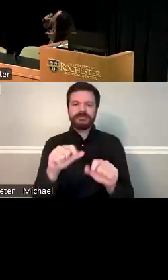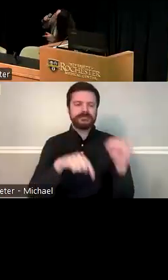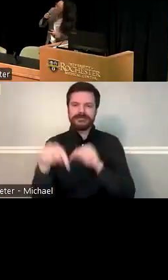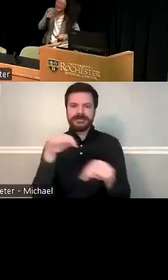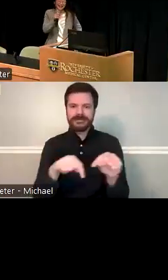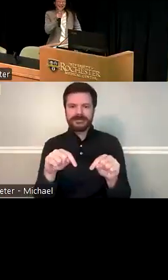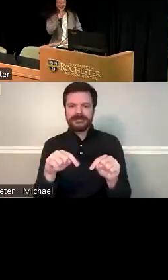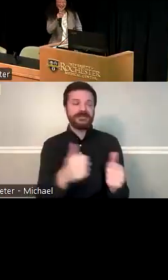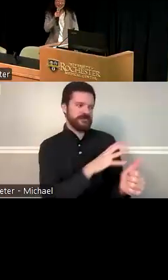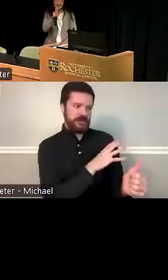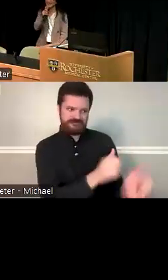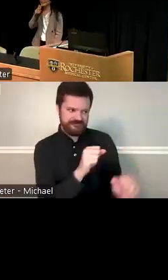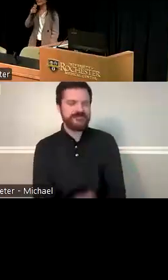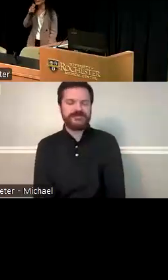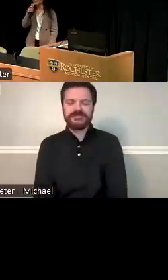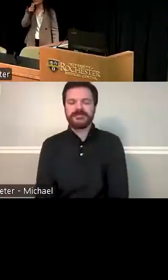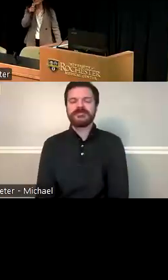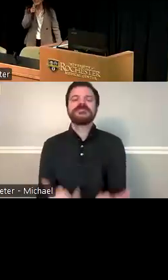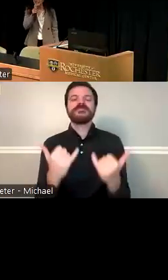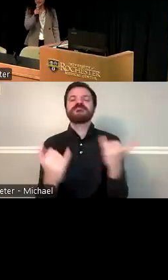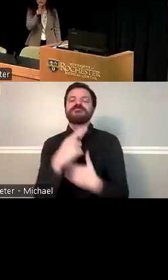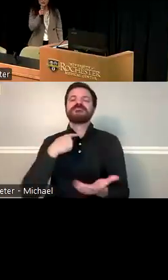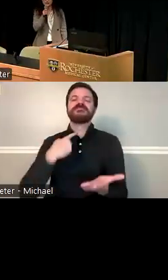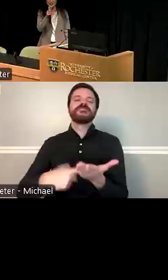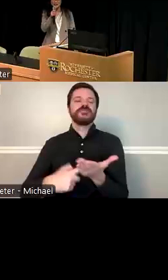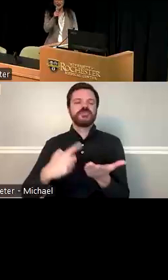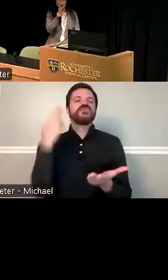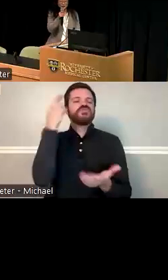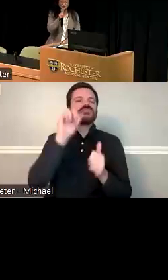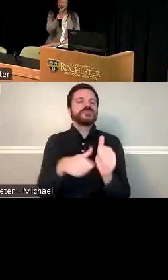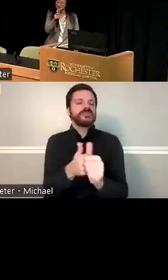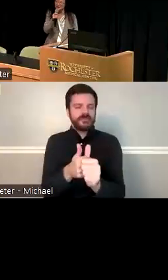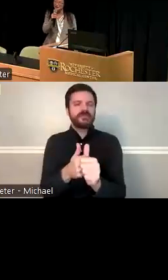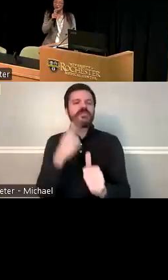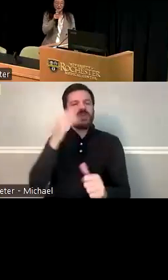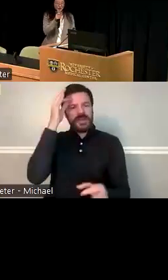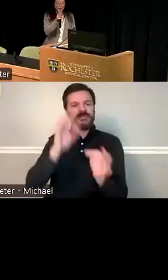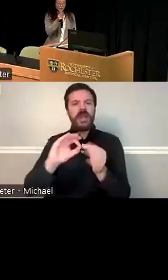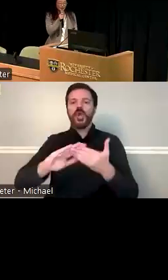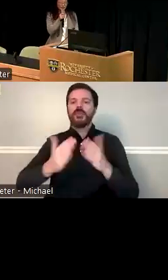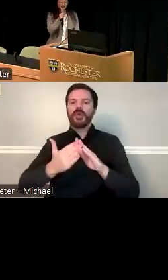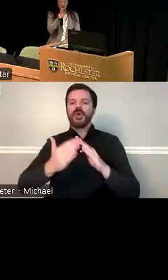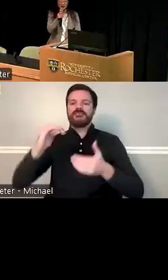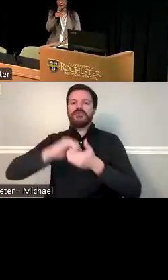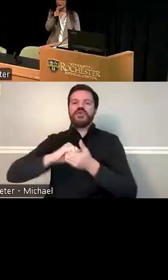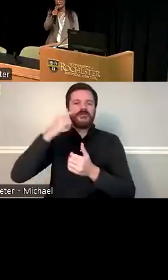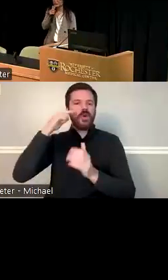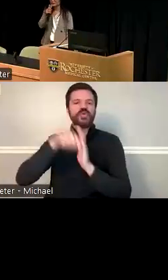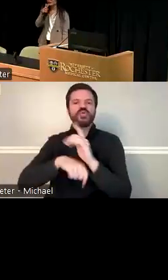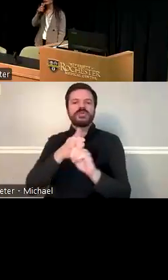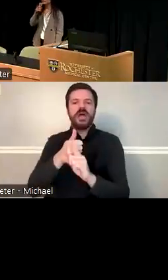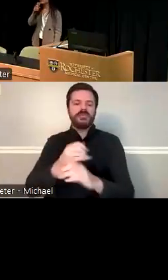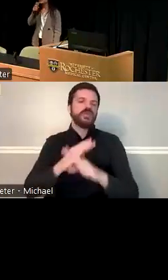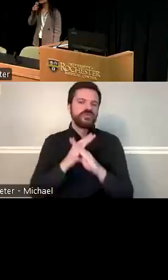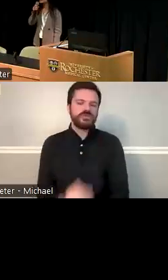this is good. So today's talk, I'll be talking about the rationale for faith community partnership for suicide prevention. And I'll